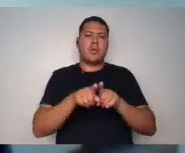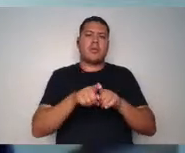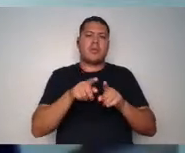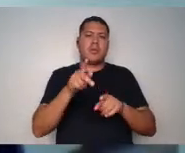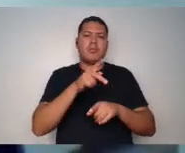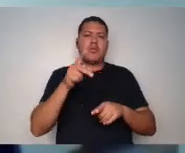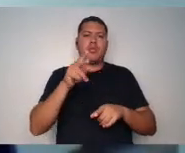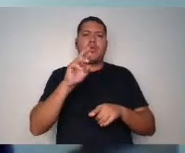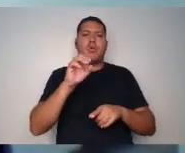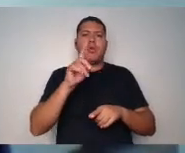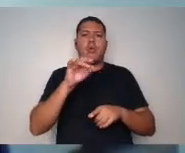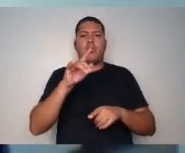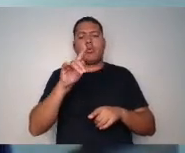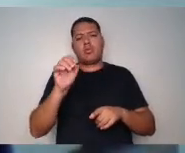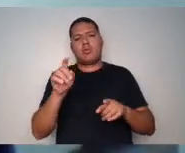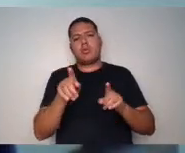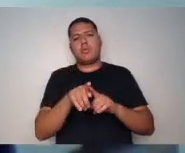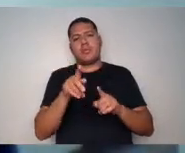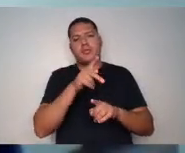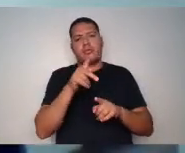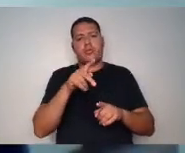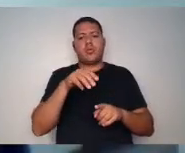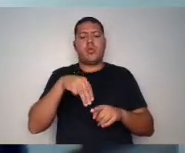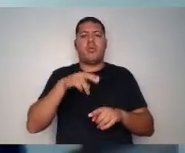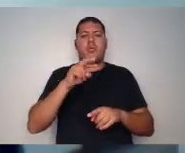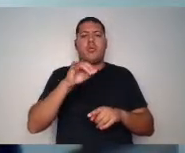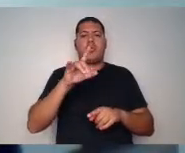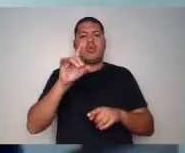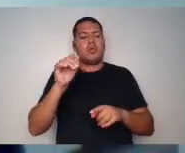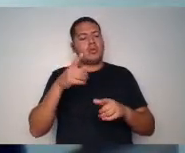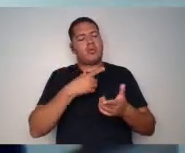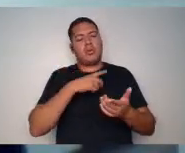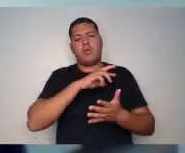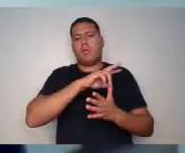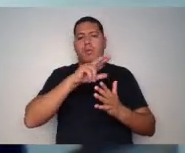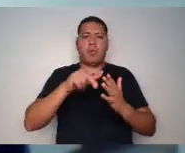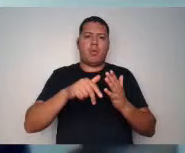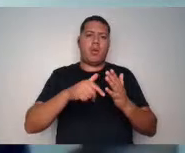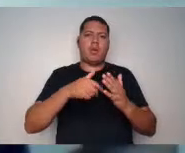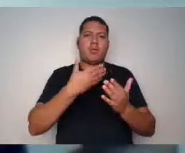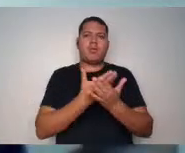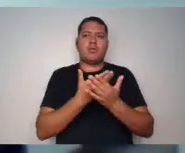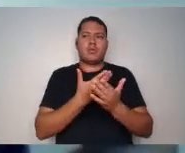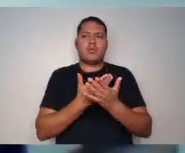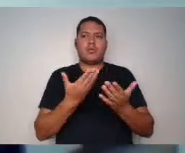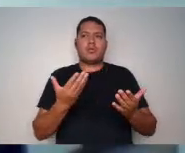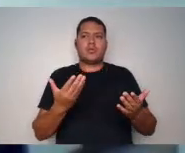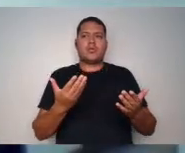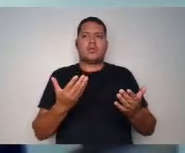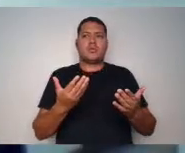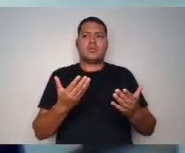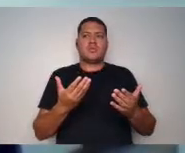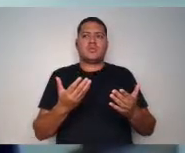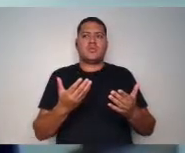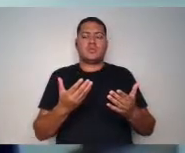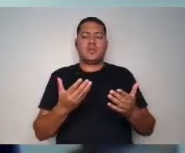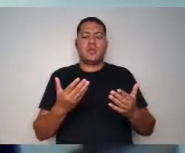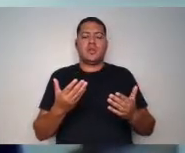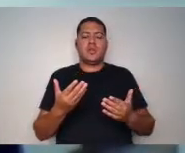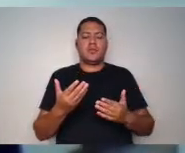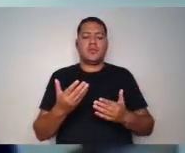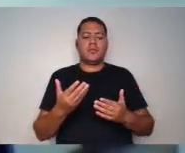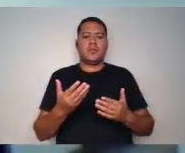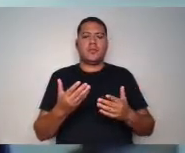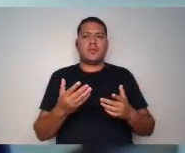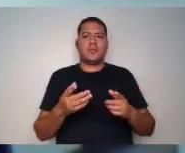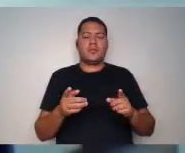but also Professor Rodrigo Carrieri. So there are many academics that have been showing